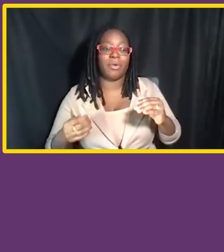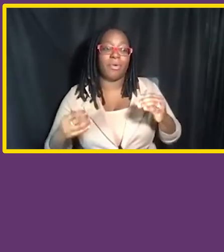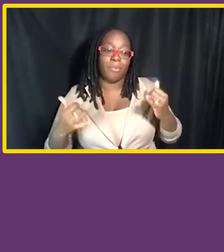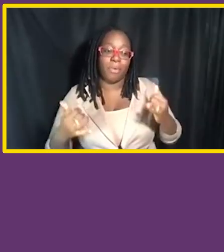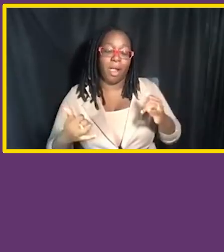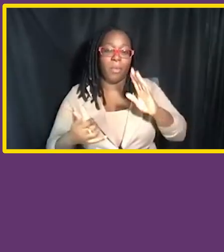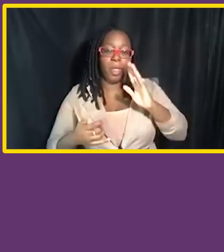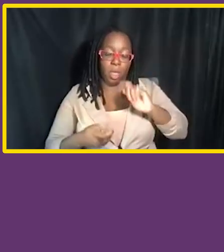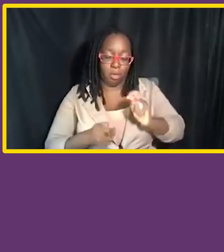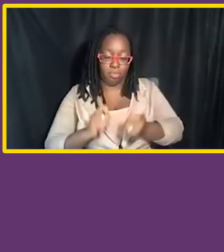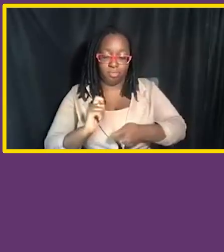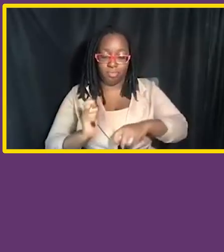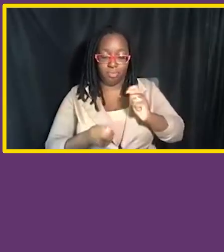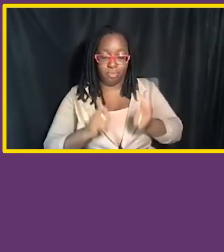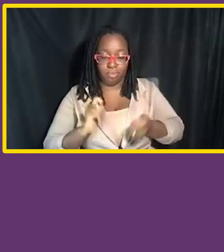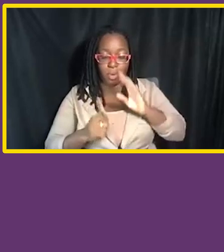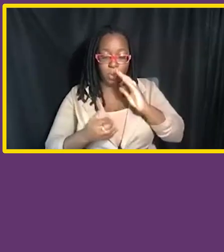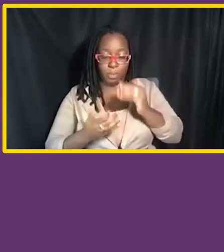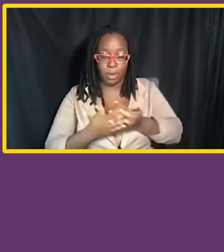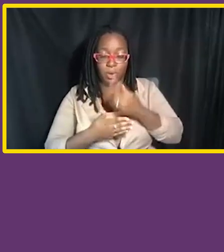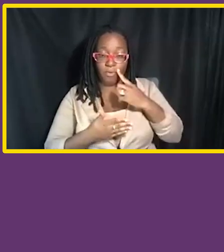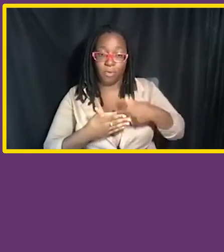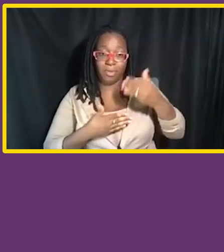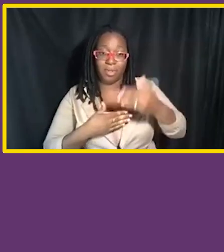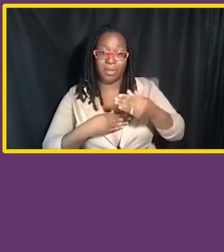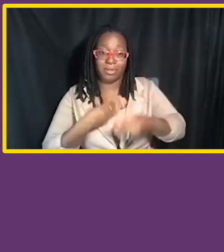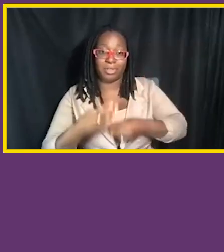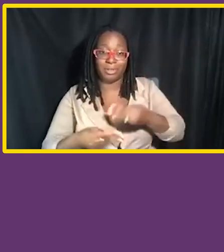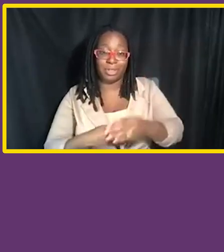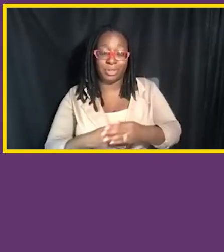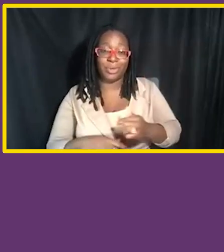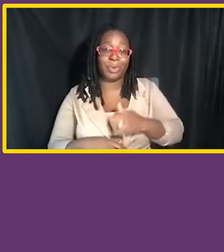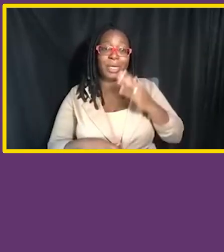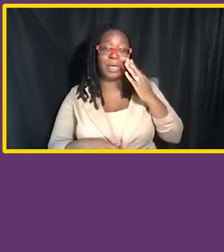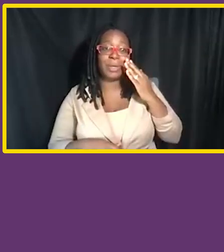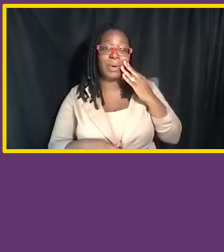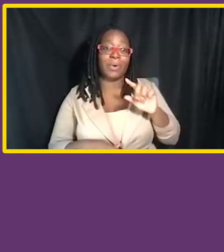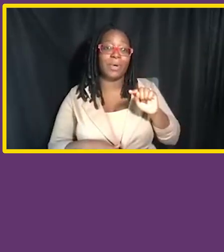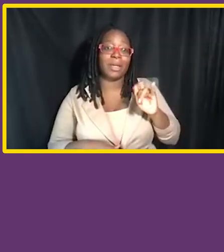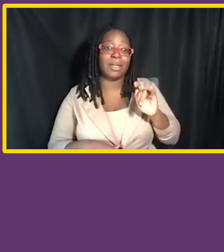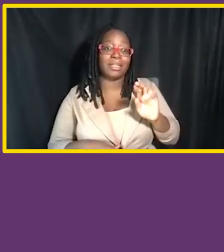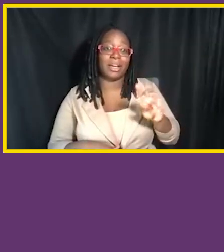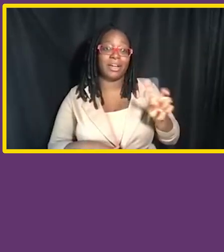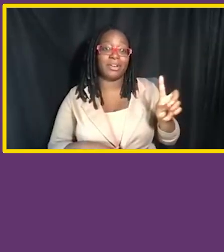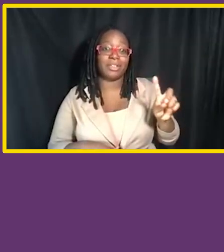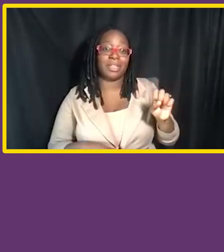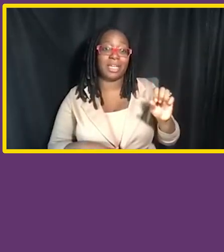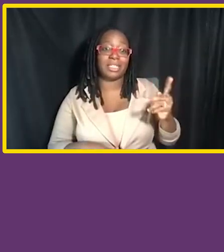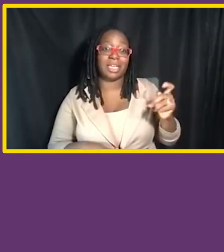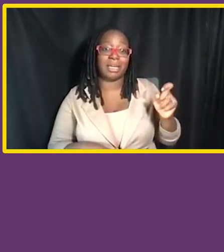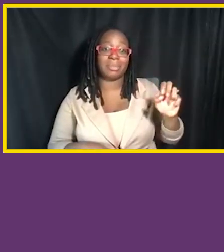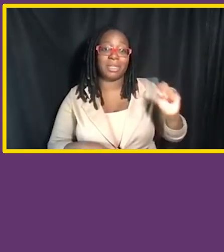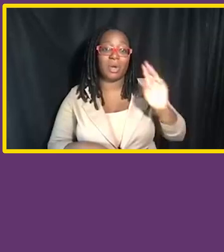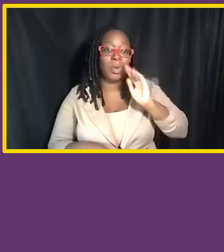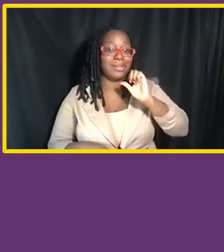new for the next generation, because we all know Taylor D. Sampson, my 10-year-old, is not suffering this shit, as